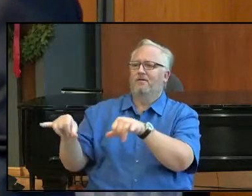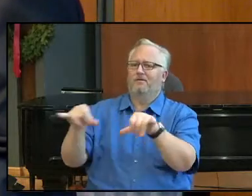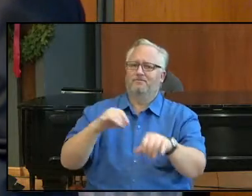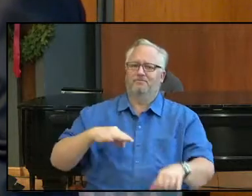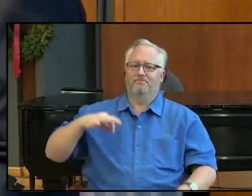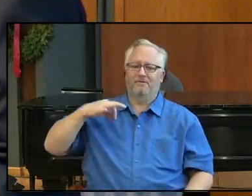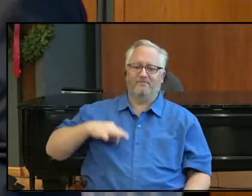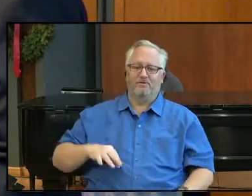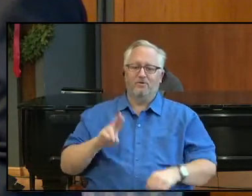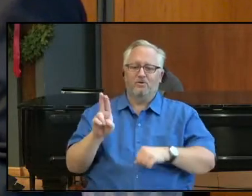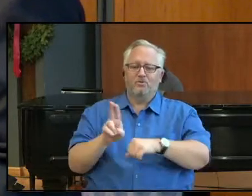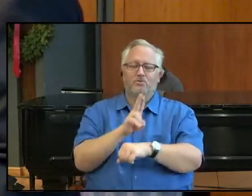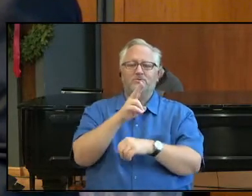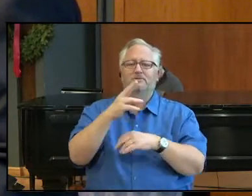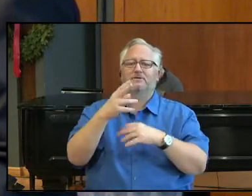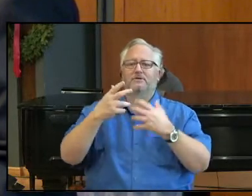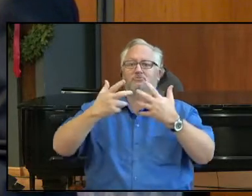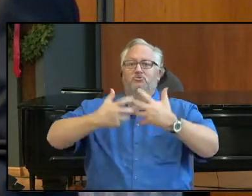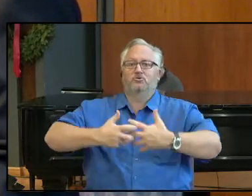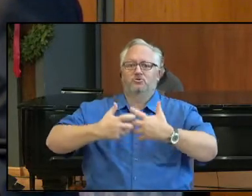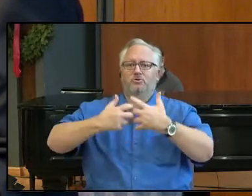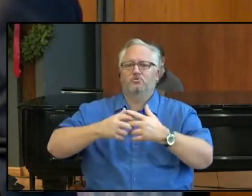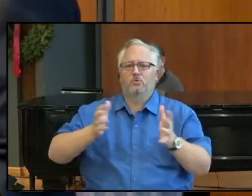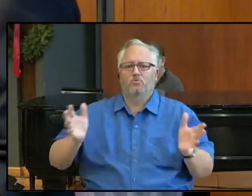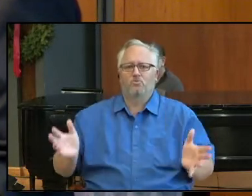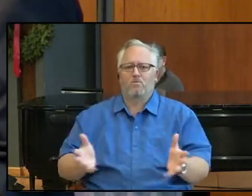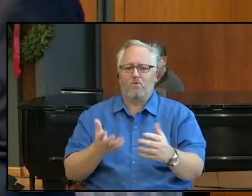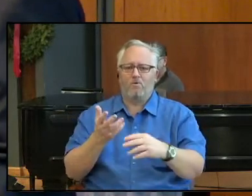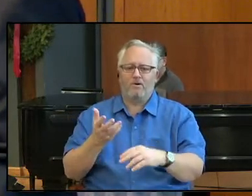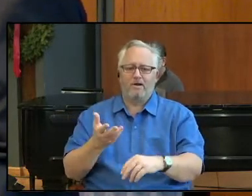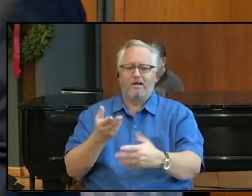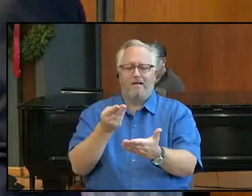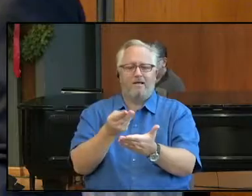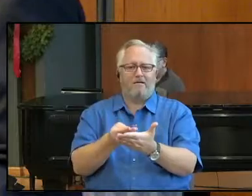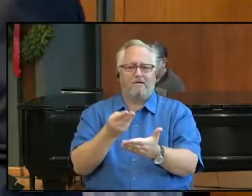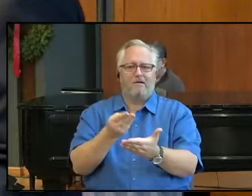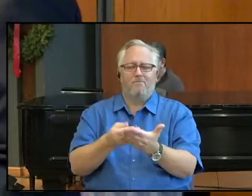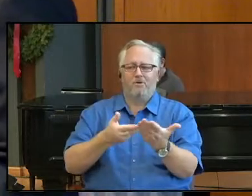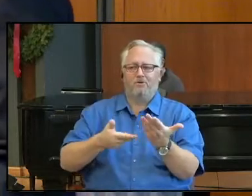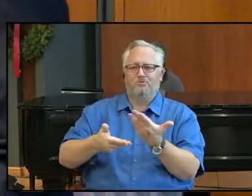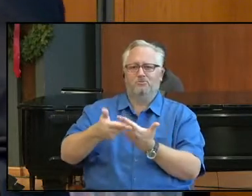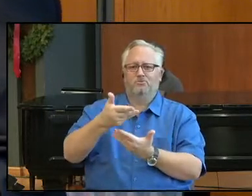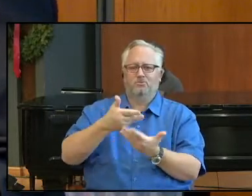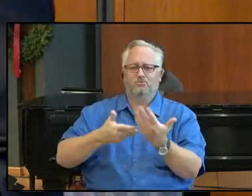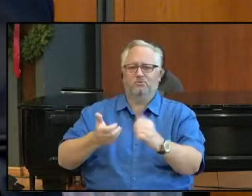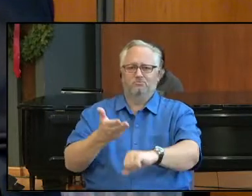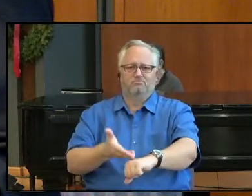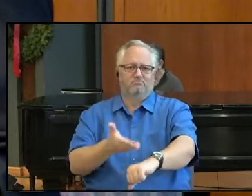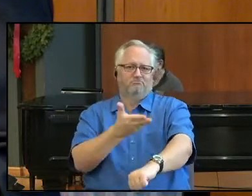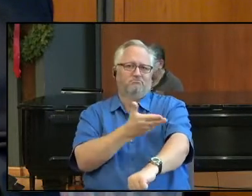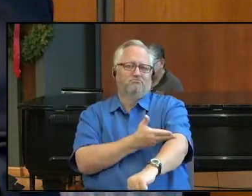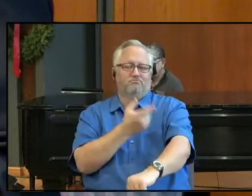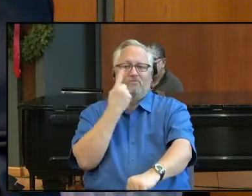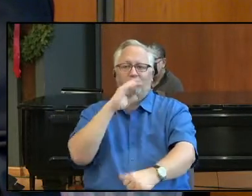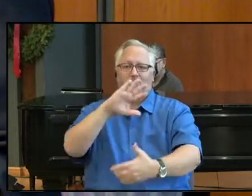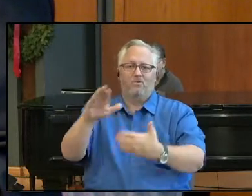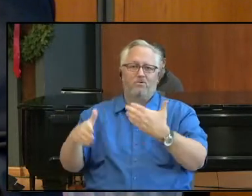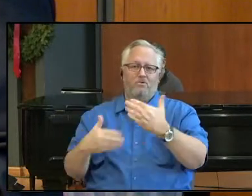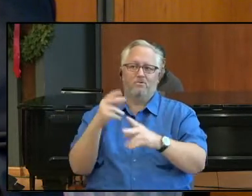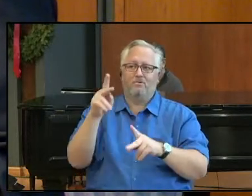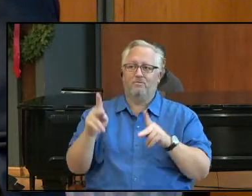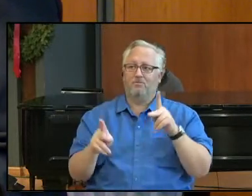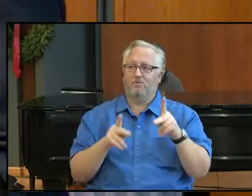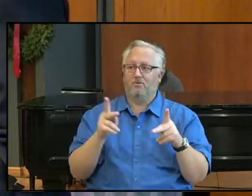international machinery in the promotion of the economic and social advancement of all people,